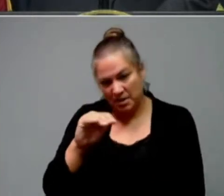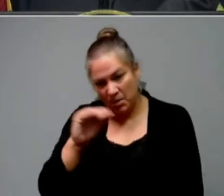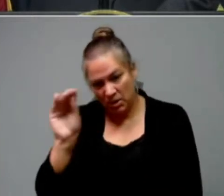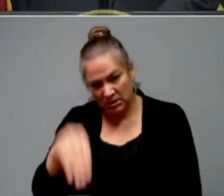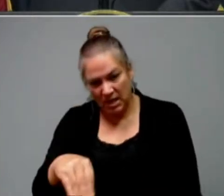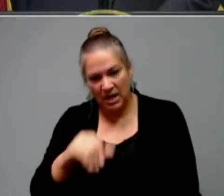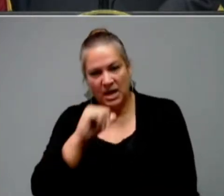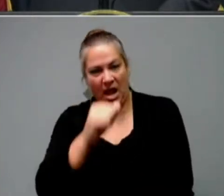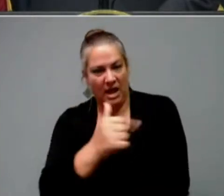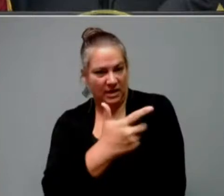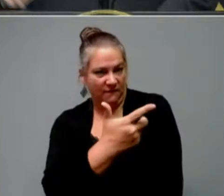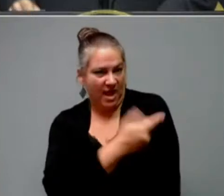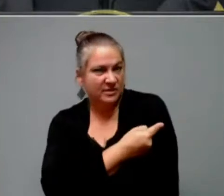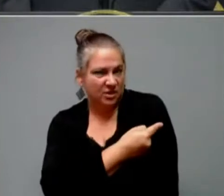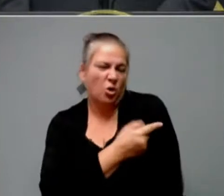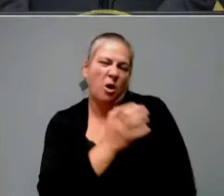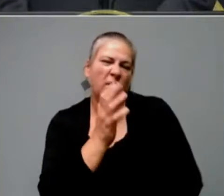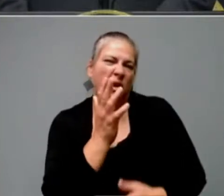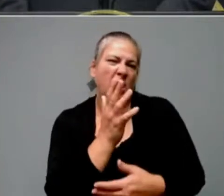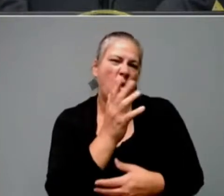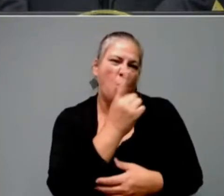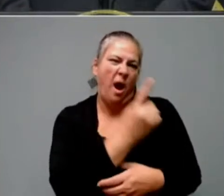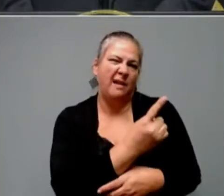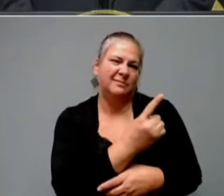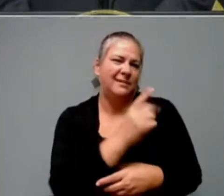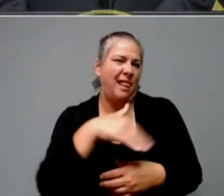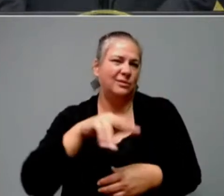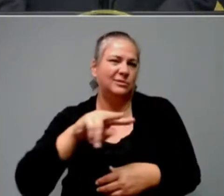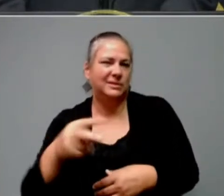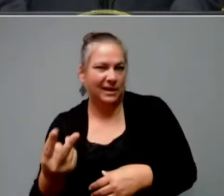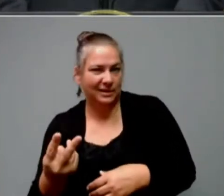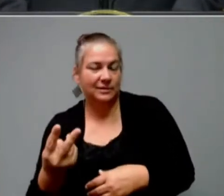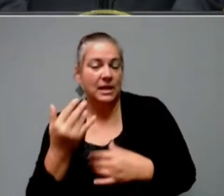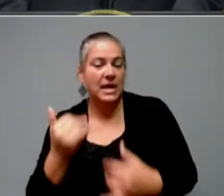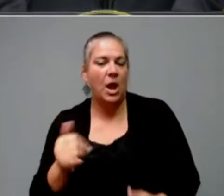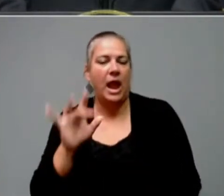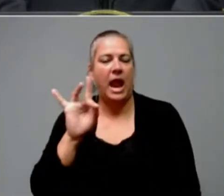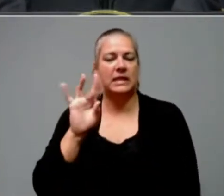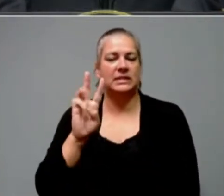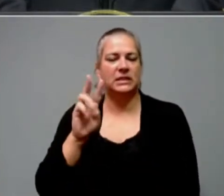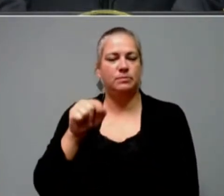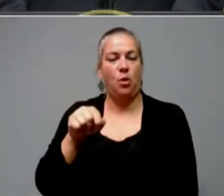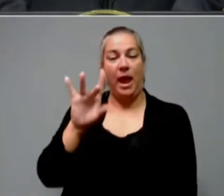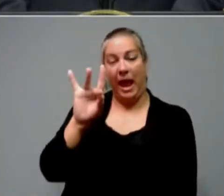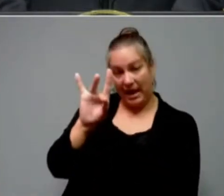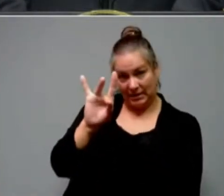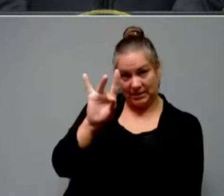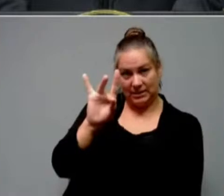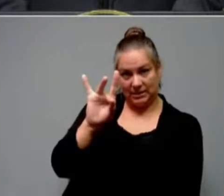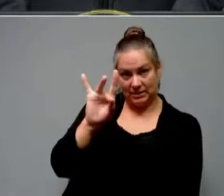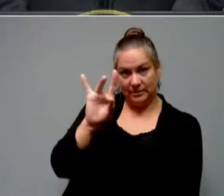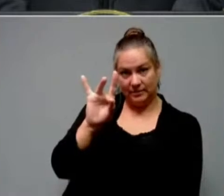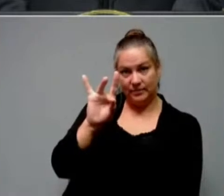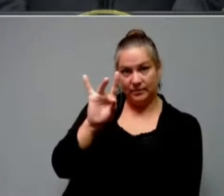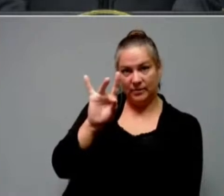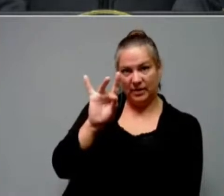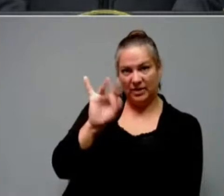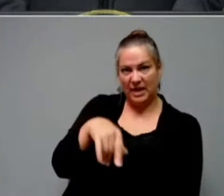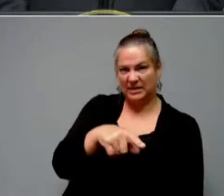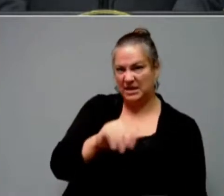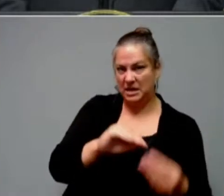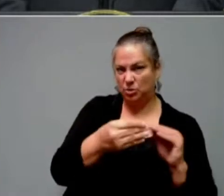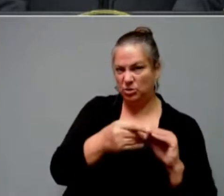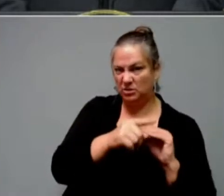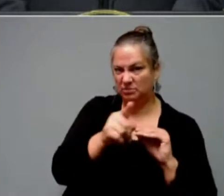unvaccinated or partially vaccinated. We're now at 86.8 according to this data. Again, we think